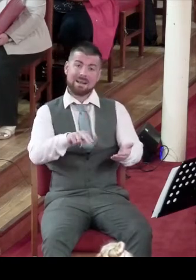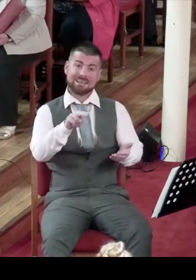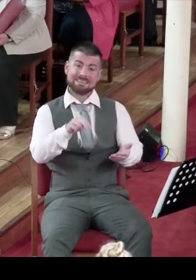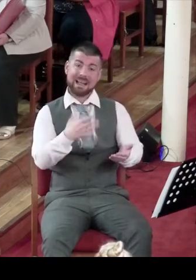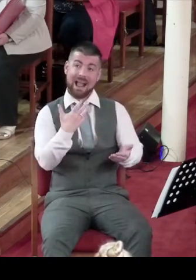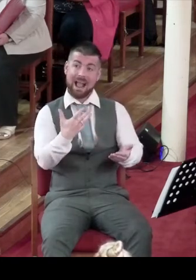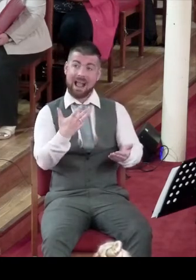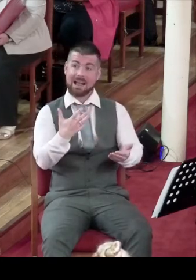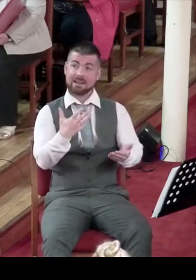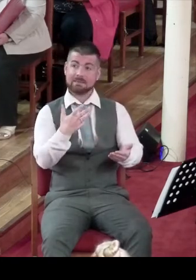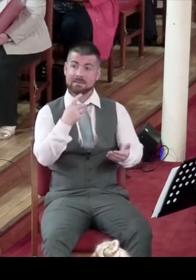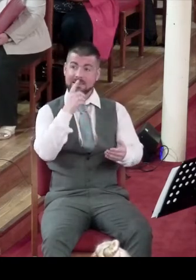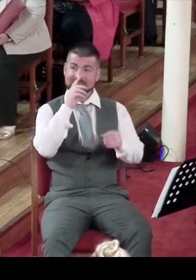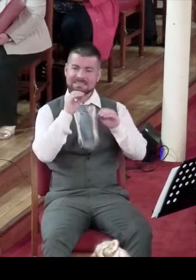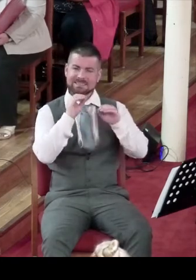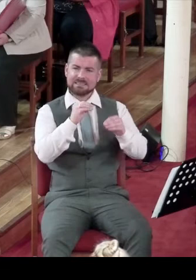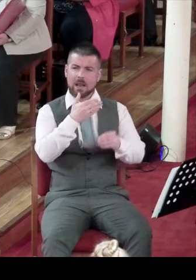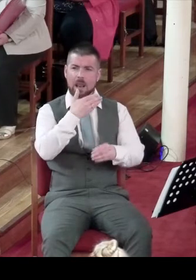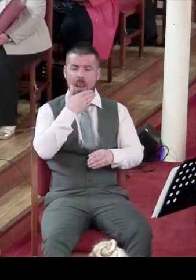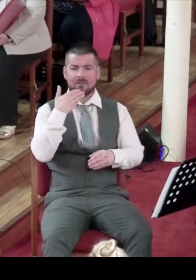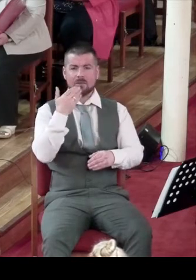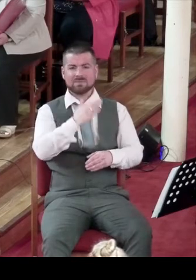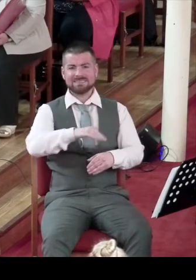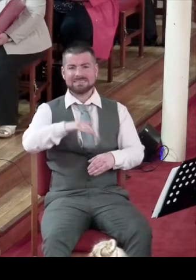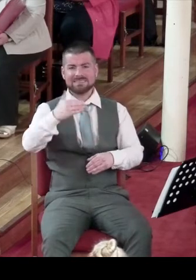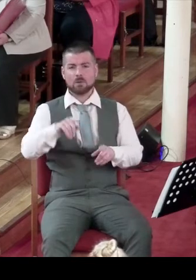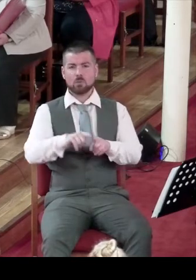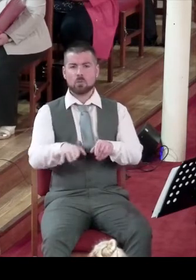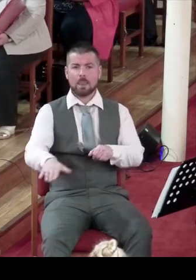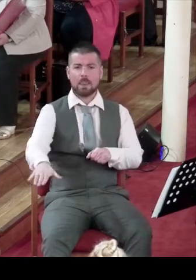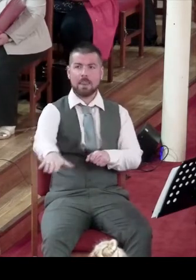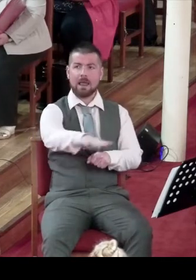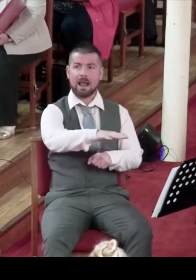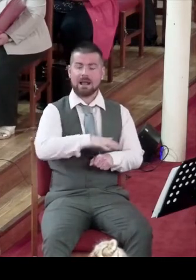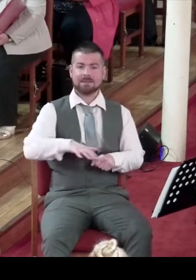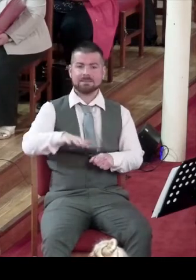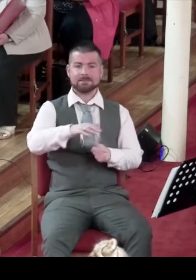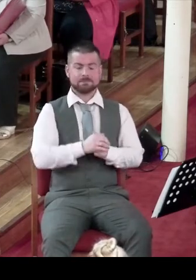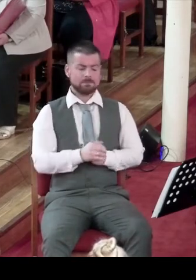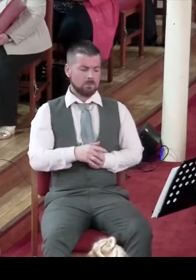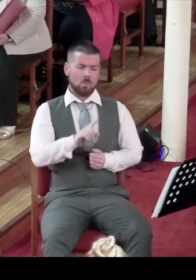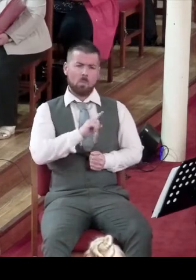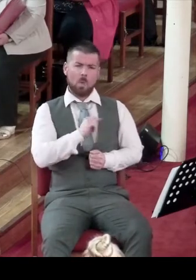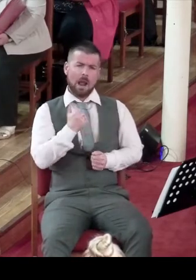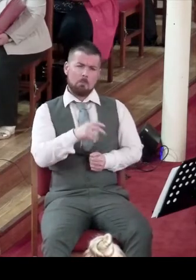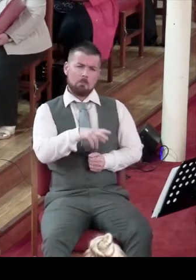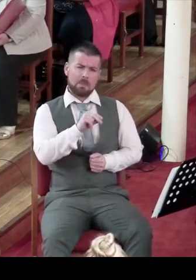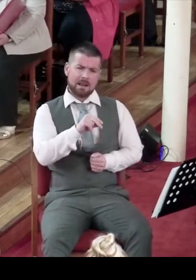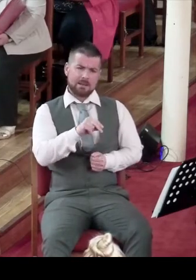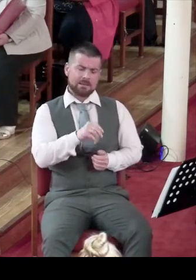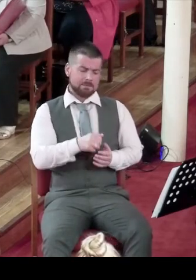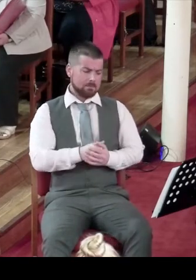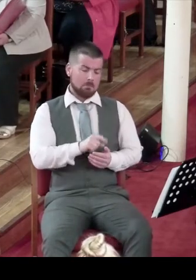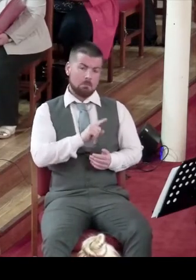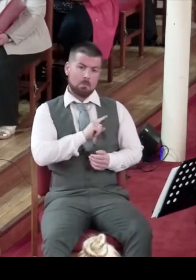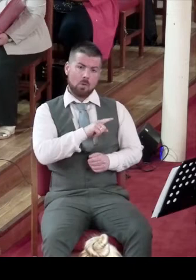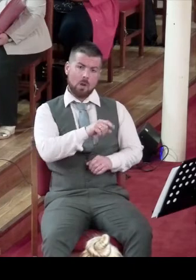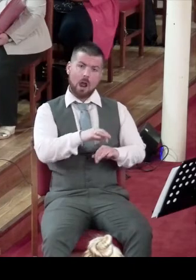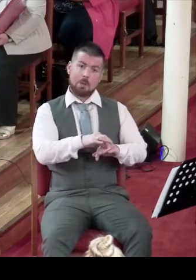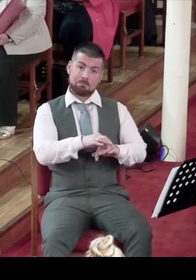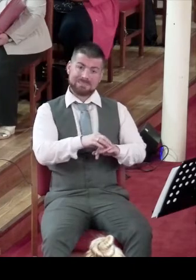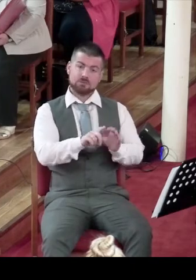loveliness of sea and land. And she chose that in particular, she told me, because, of course, her husband,